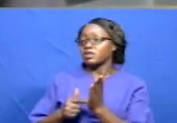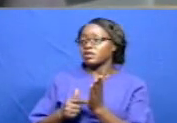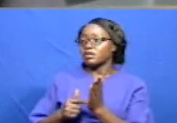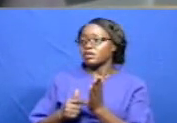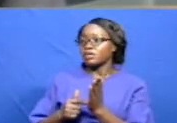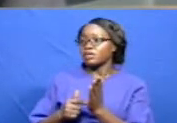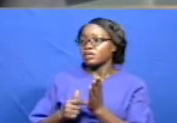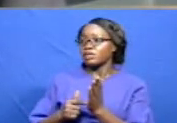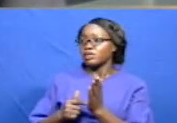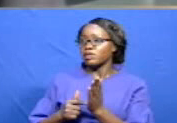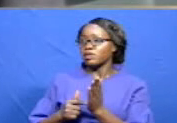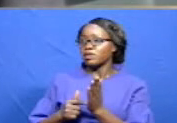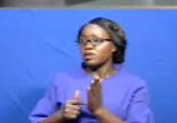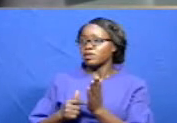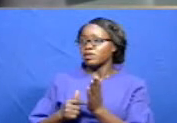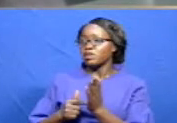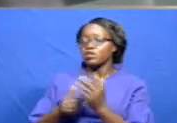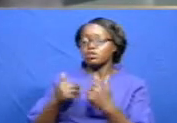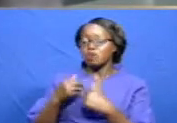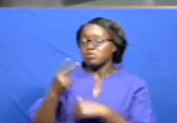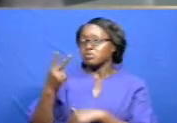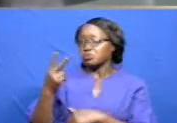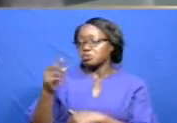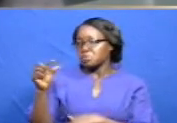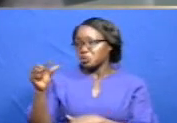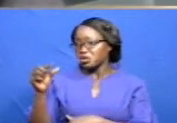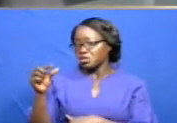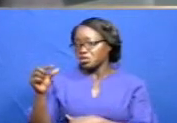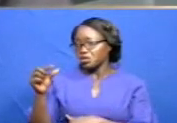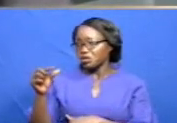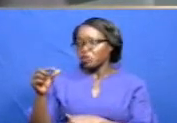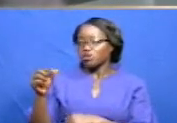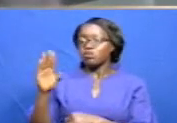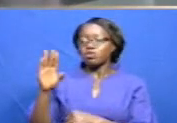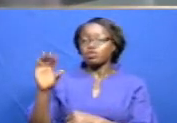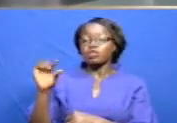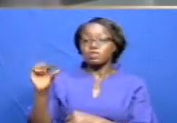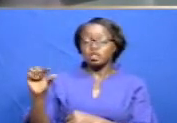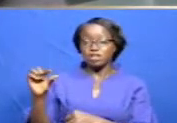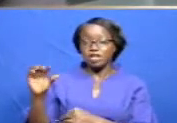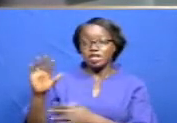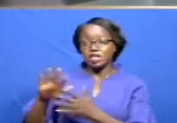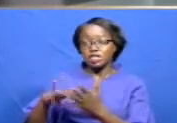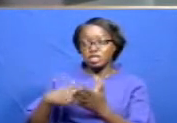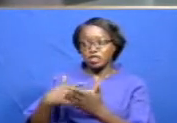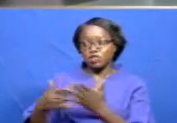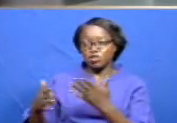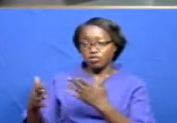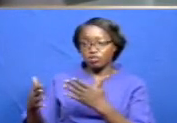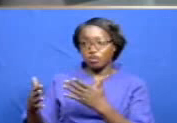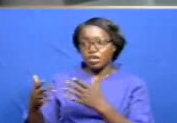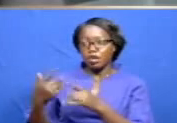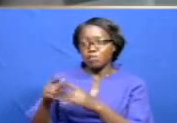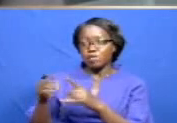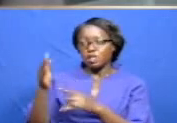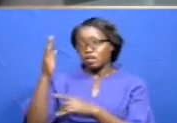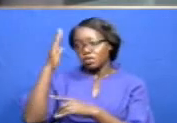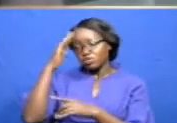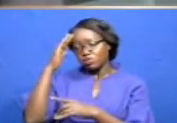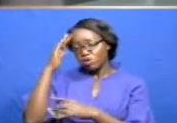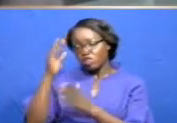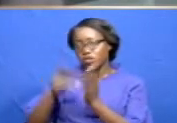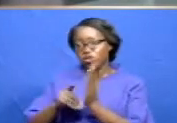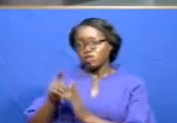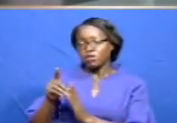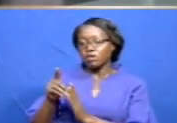have your typical 2G, 3G voice signal. It's a 4G data signal. But as you know, as technology develops in this